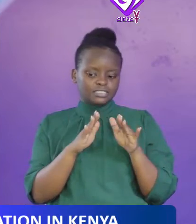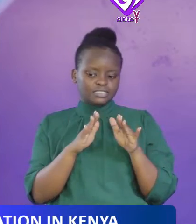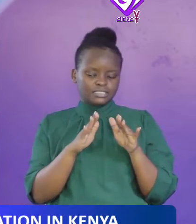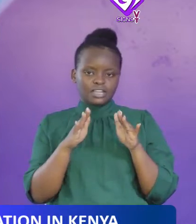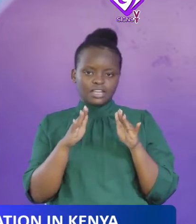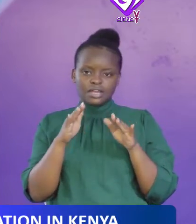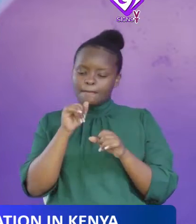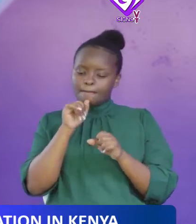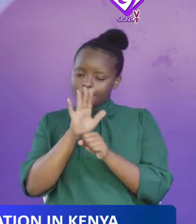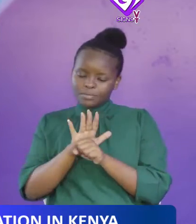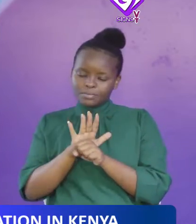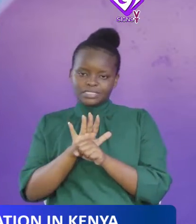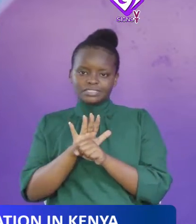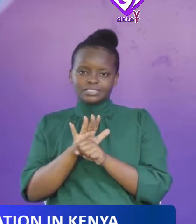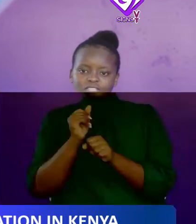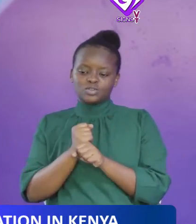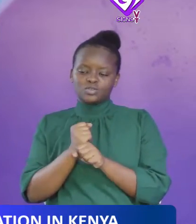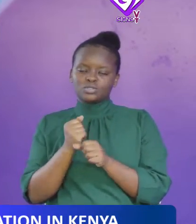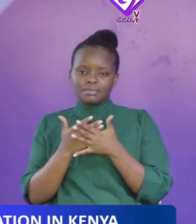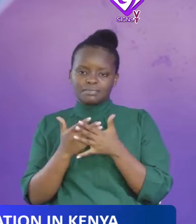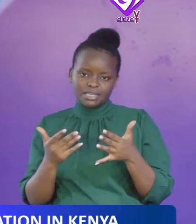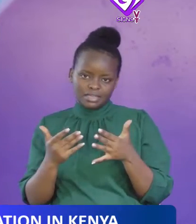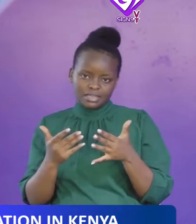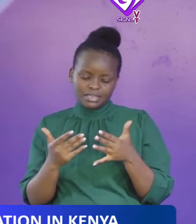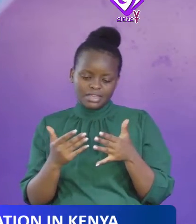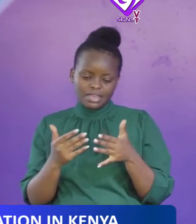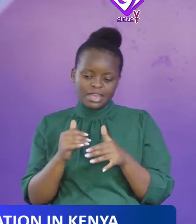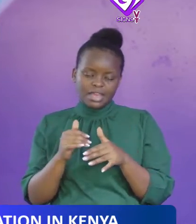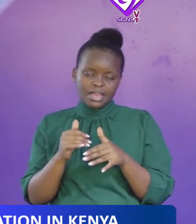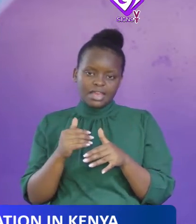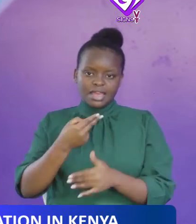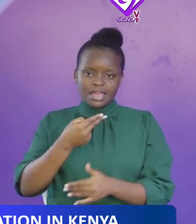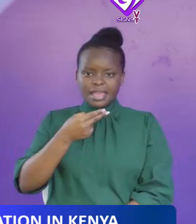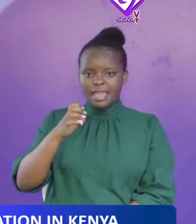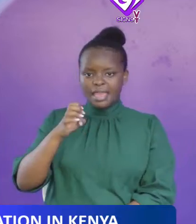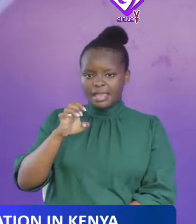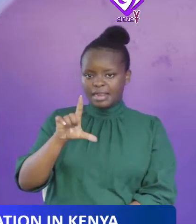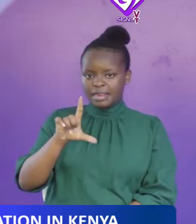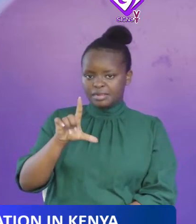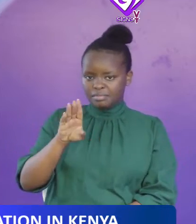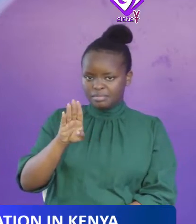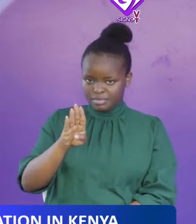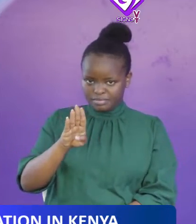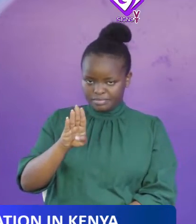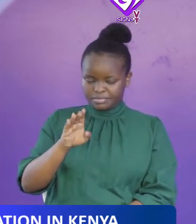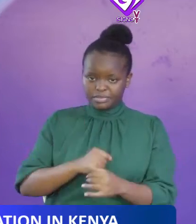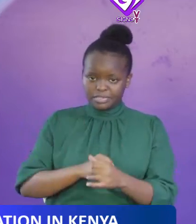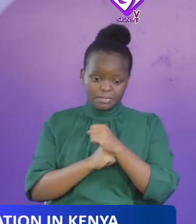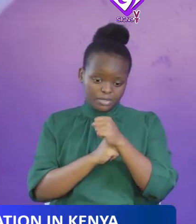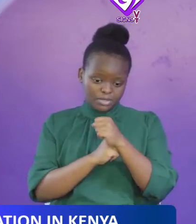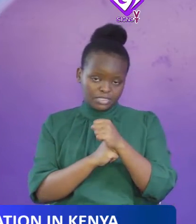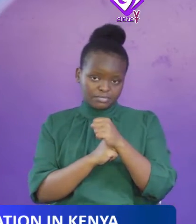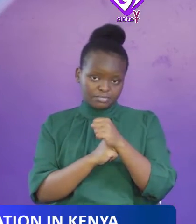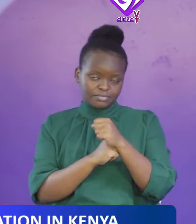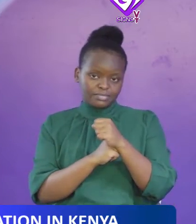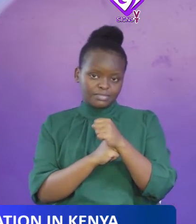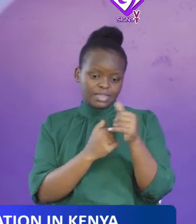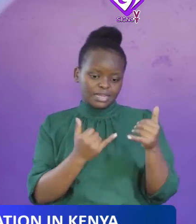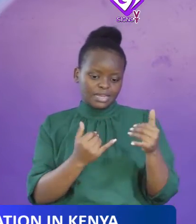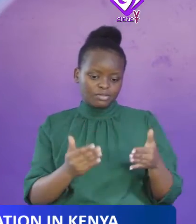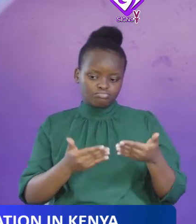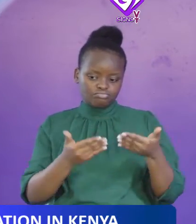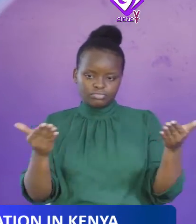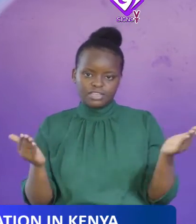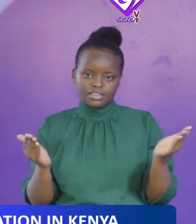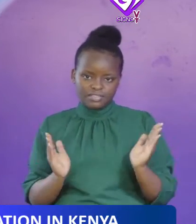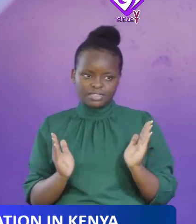you're going to do something. Otherwise, higher education, the higher education loan support that is currently being given,